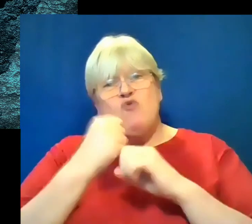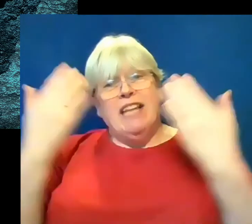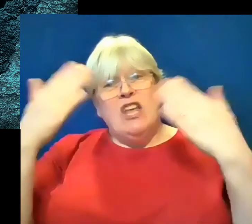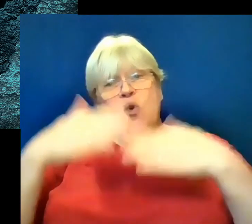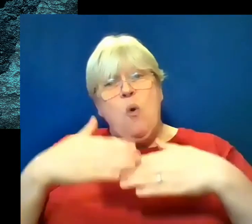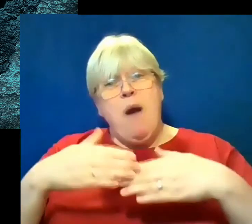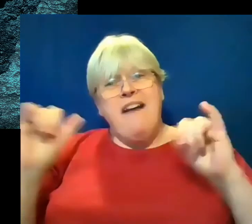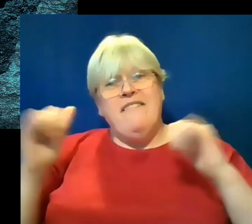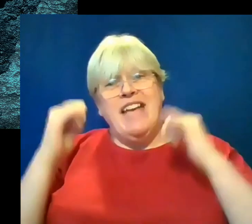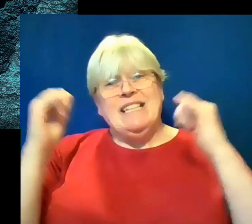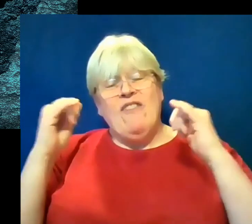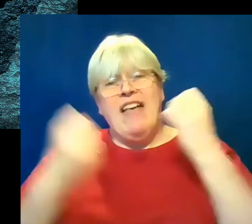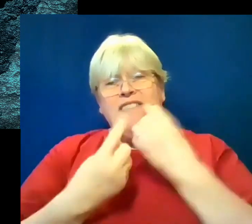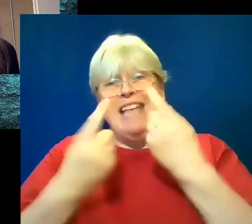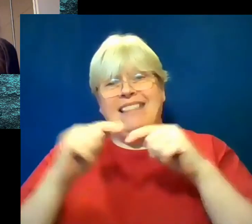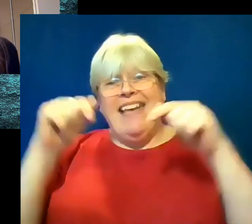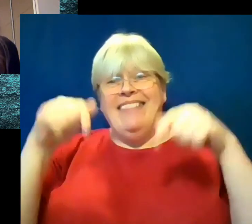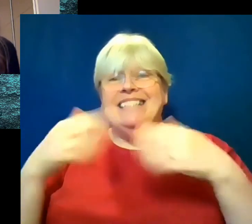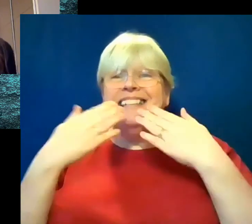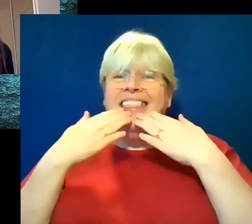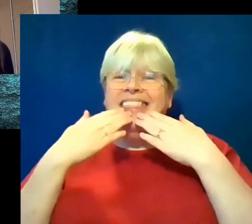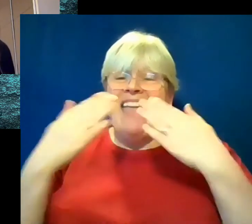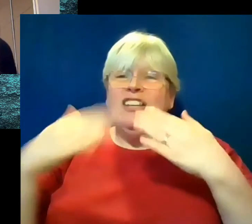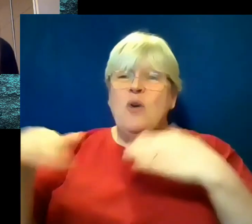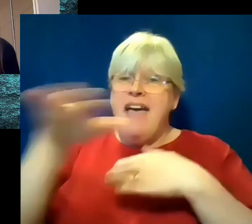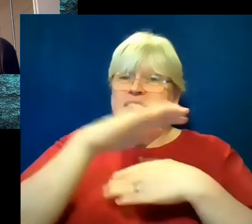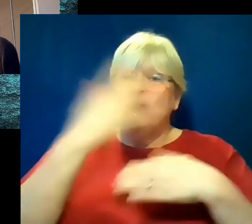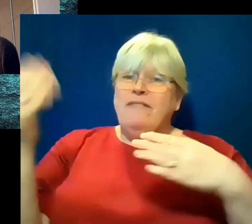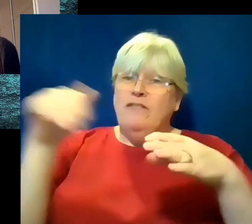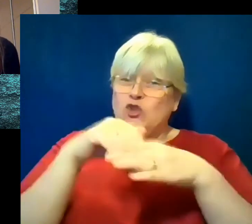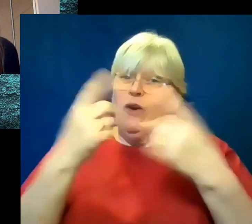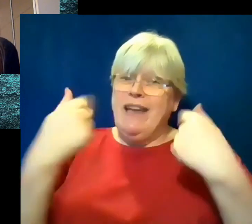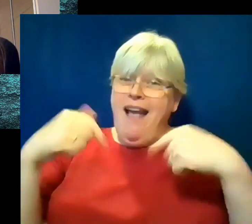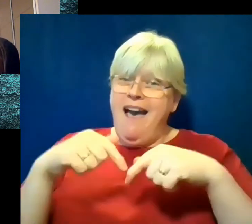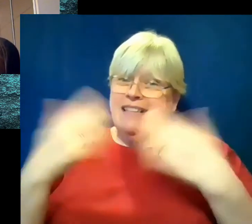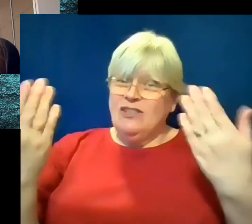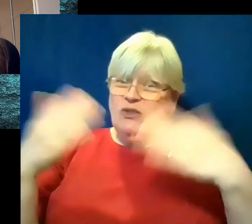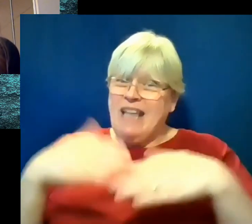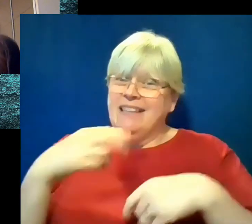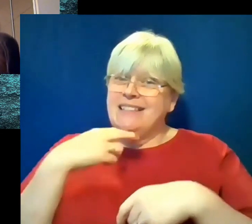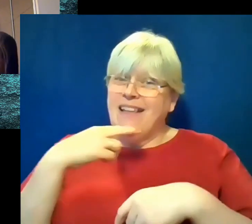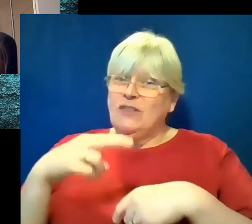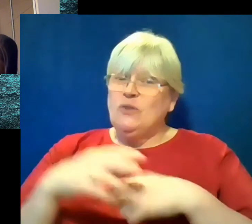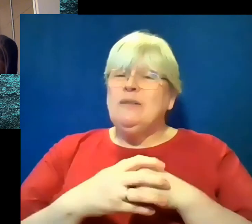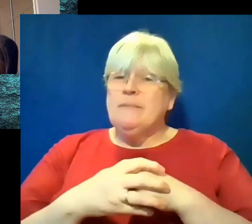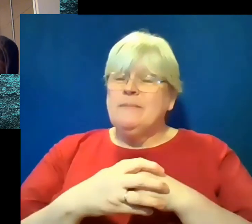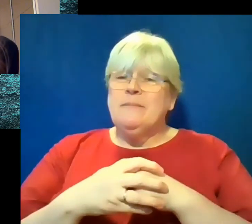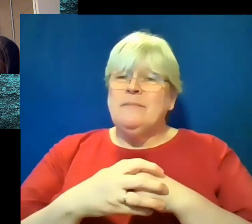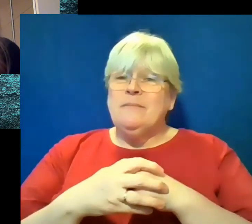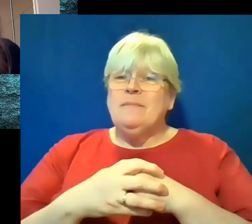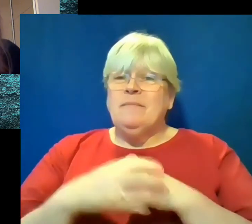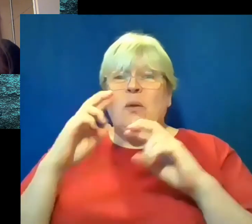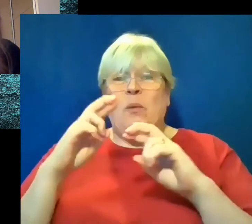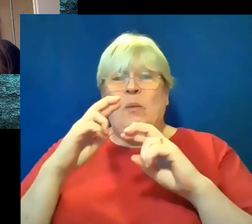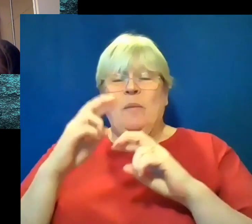events like this. So thank you everyone for joining us this afternoon, and hopefully we'll see you in